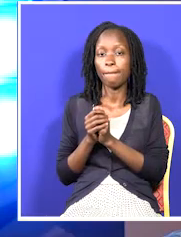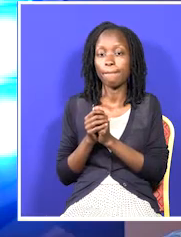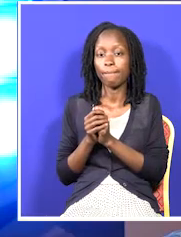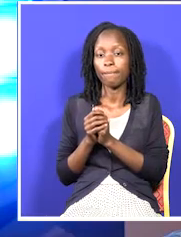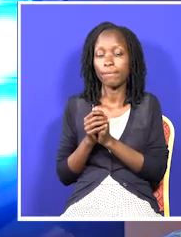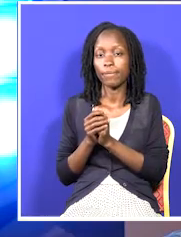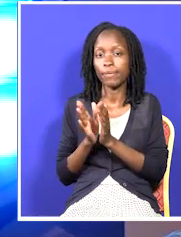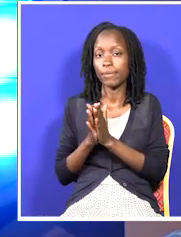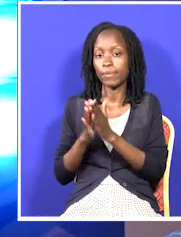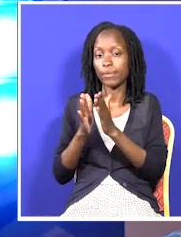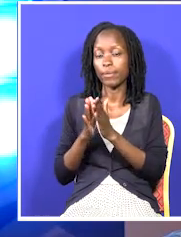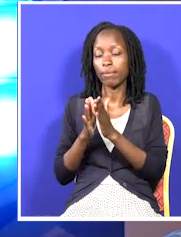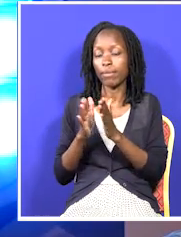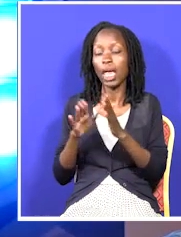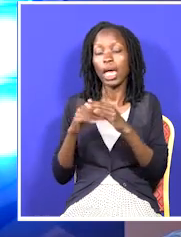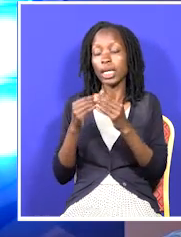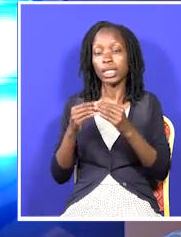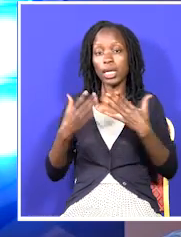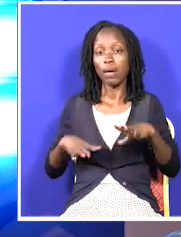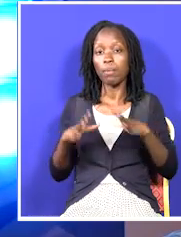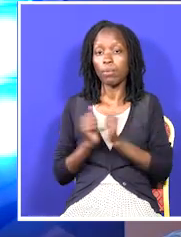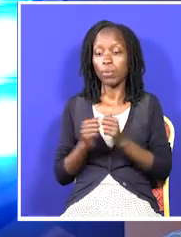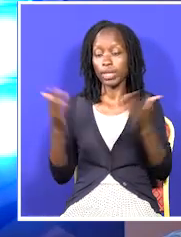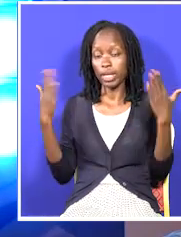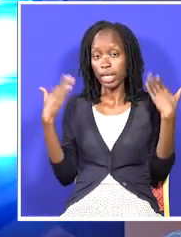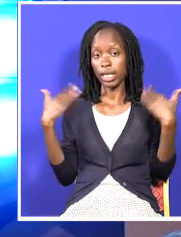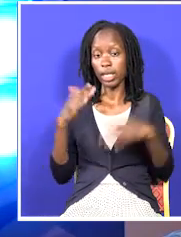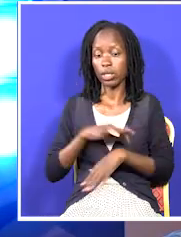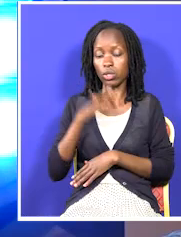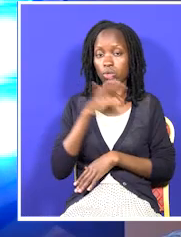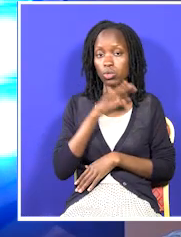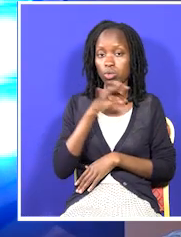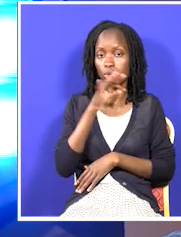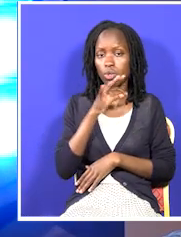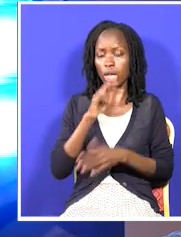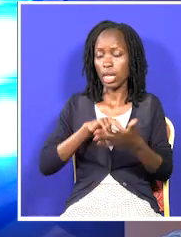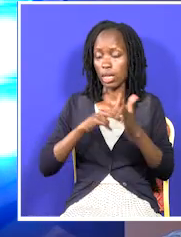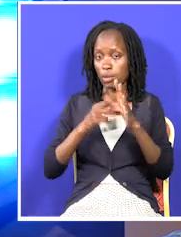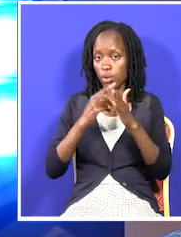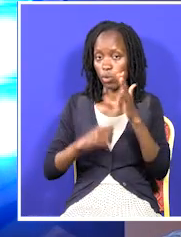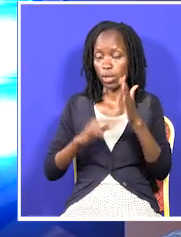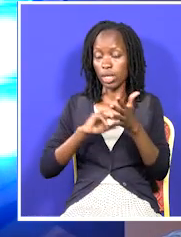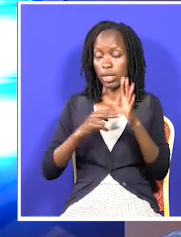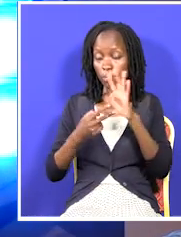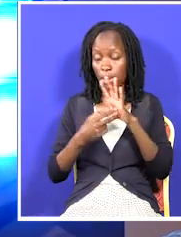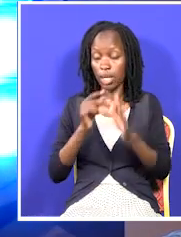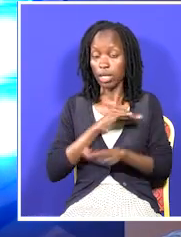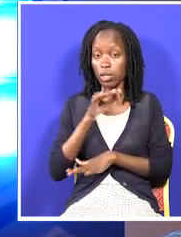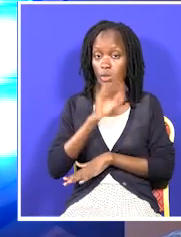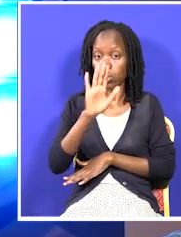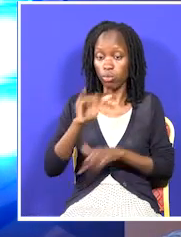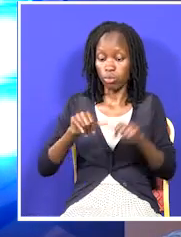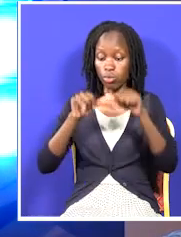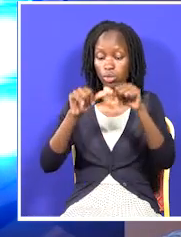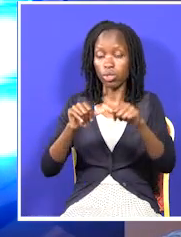a human being or a mankind with eternal soul. What does that mean? It means that your soul